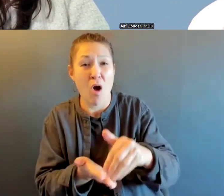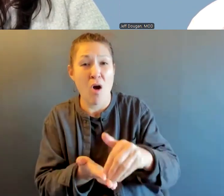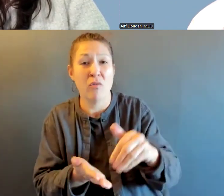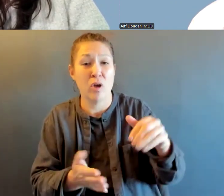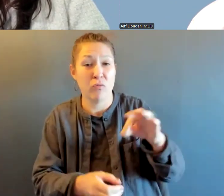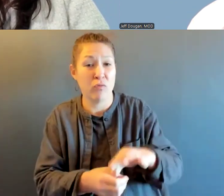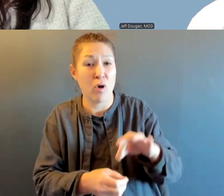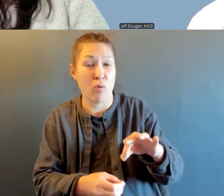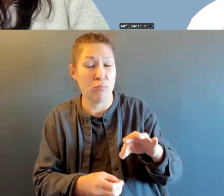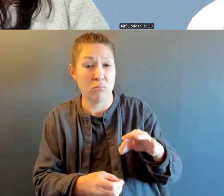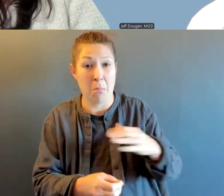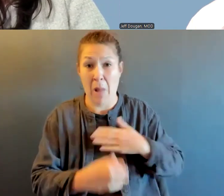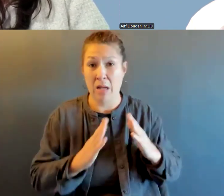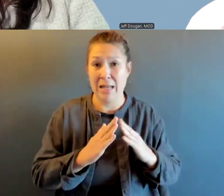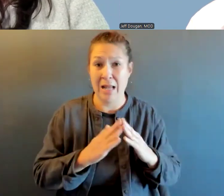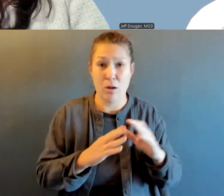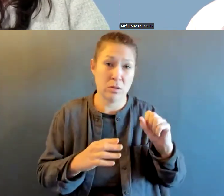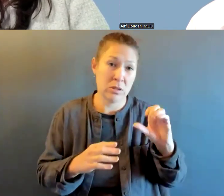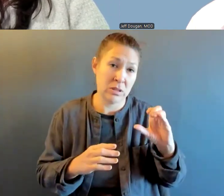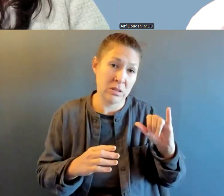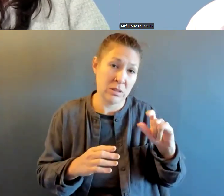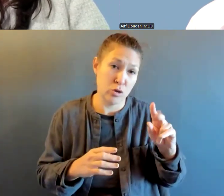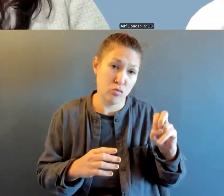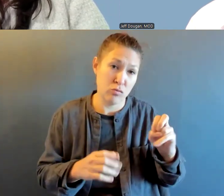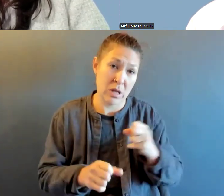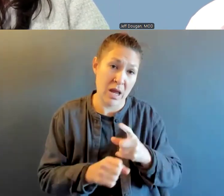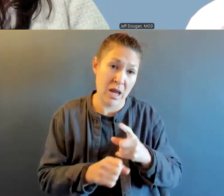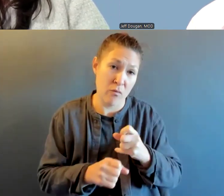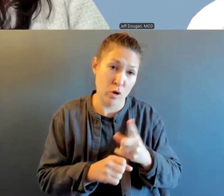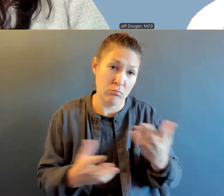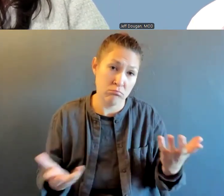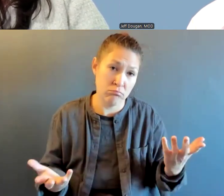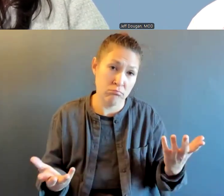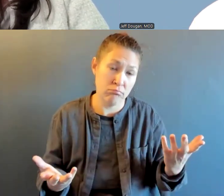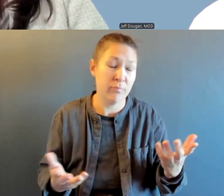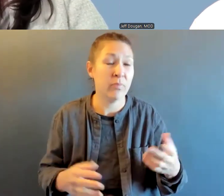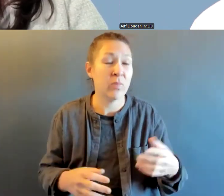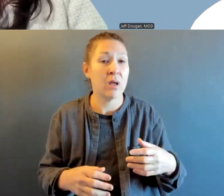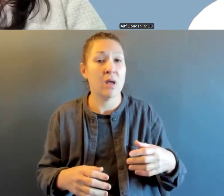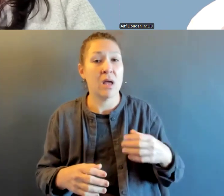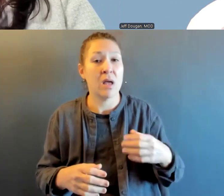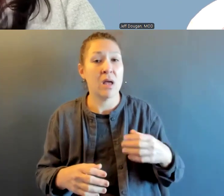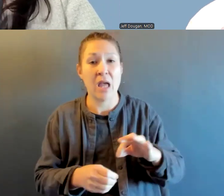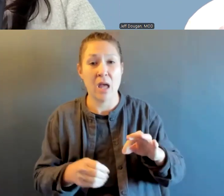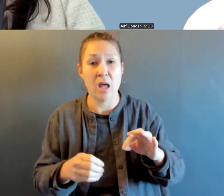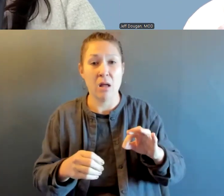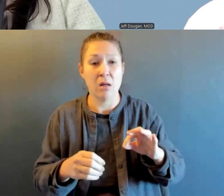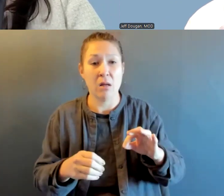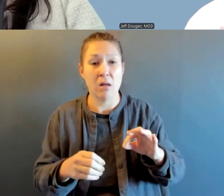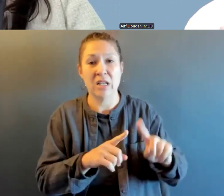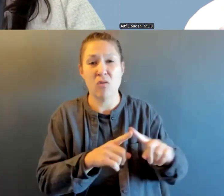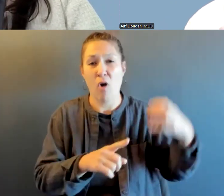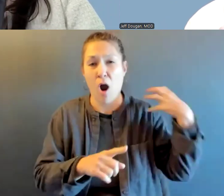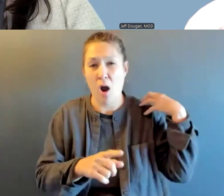year. Where we have a meeting, we're election of officers. And at that meeting, prior to that meeting, the month before at the meeting,